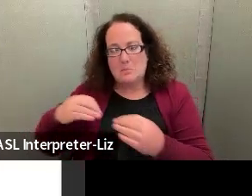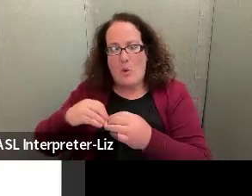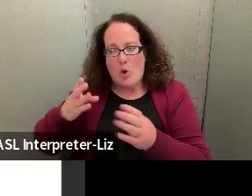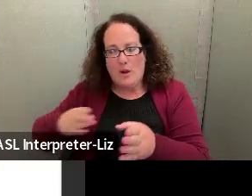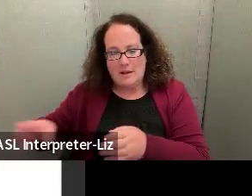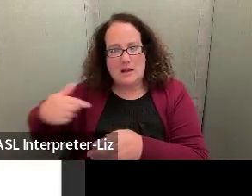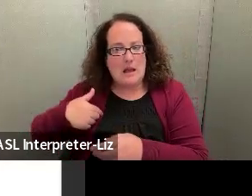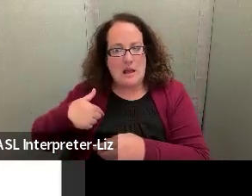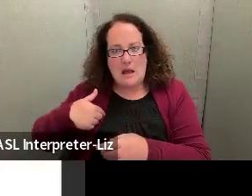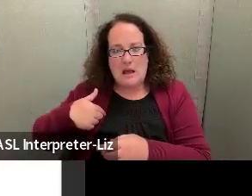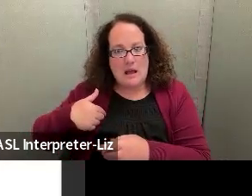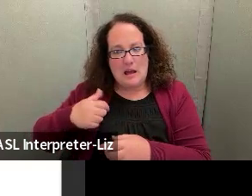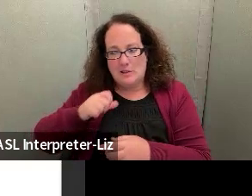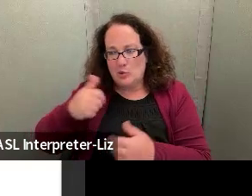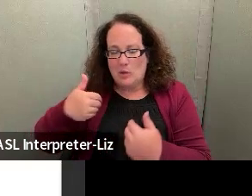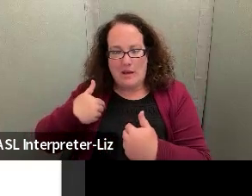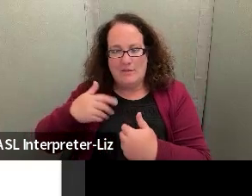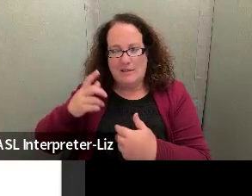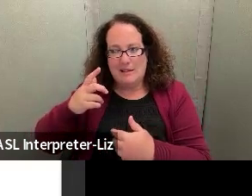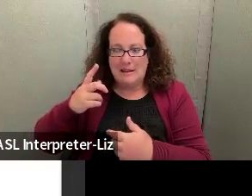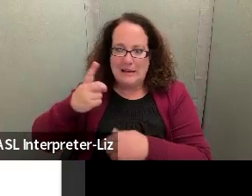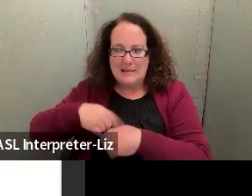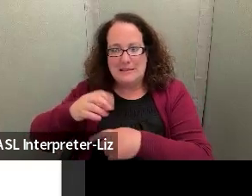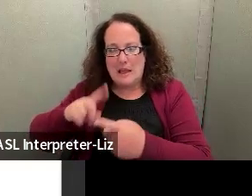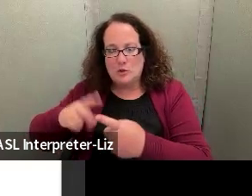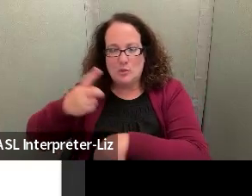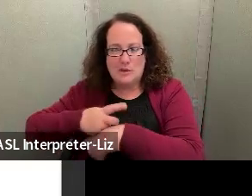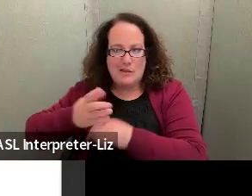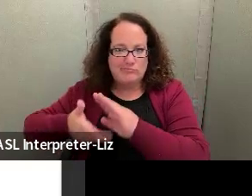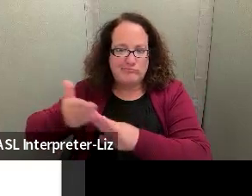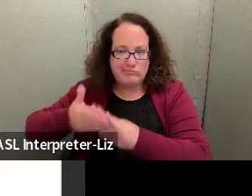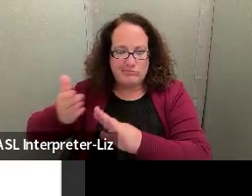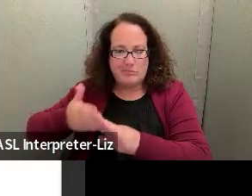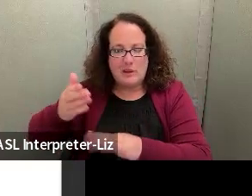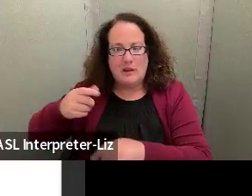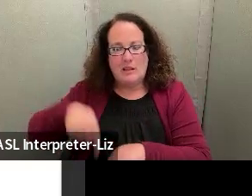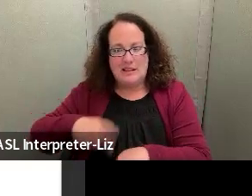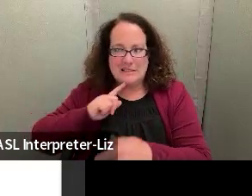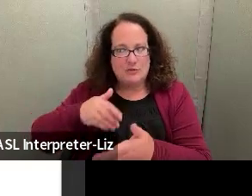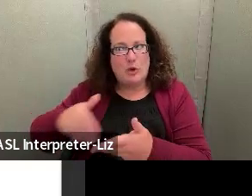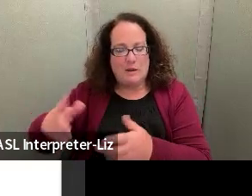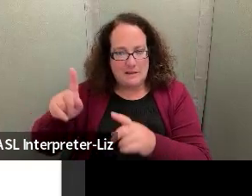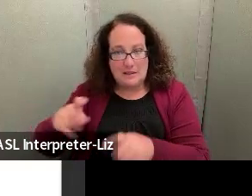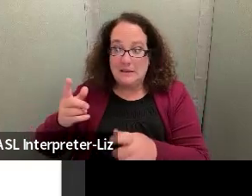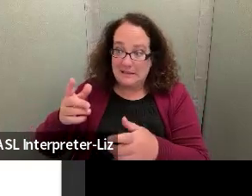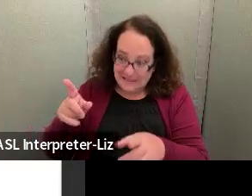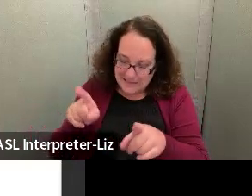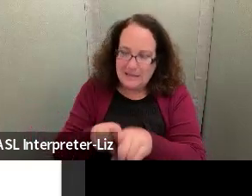have any day-to-day operation with it. Oh, I see. It's considered throughput testing, so the same Okay. test over and over and